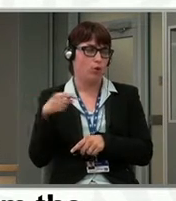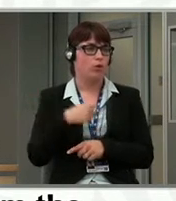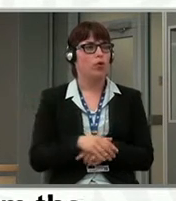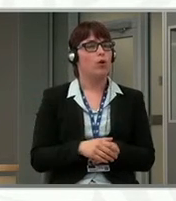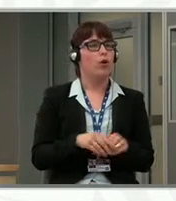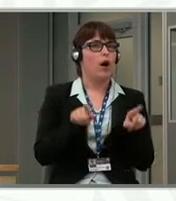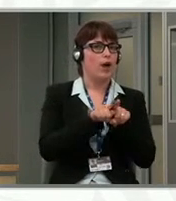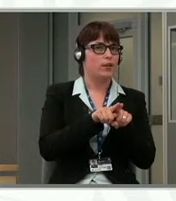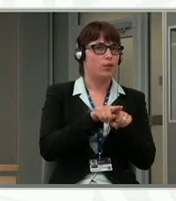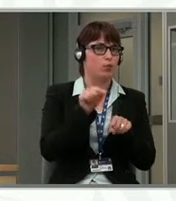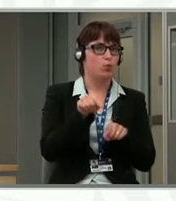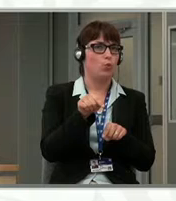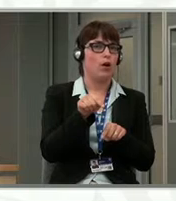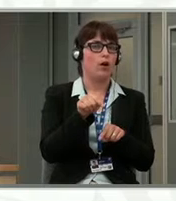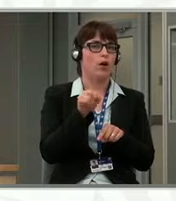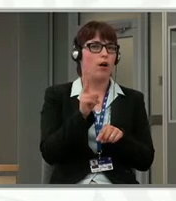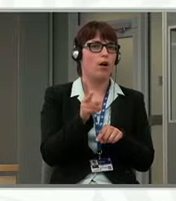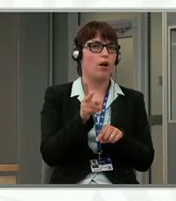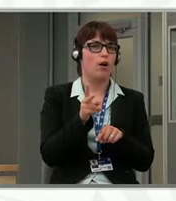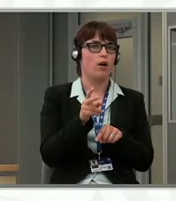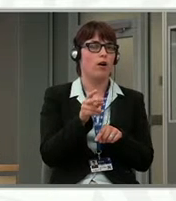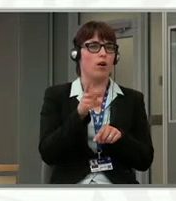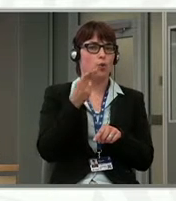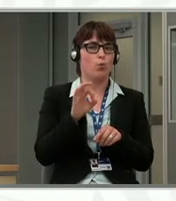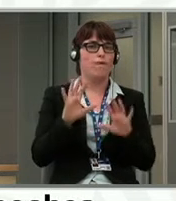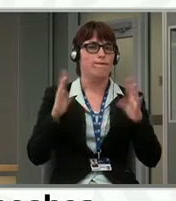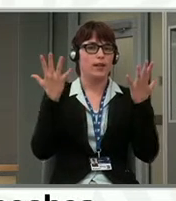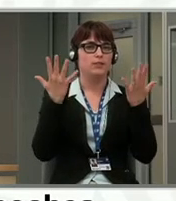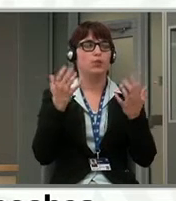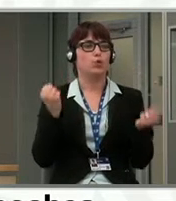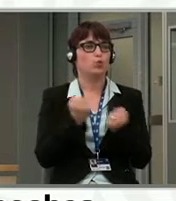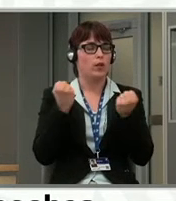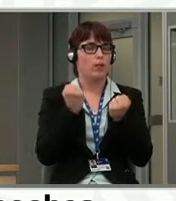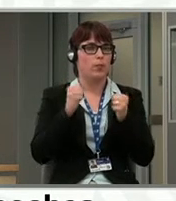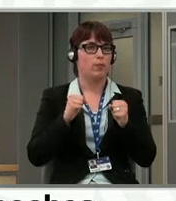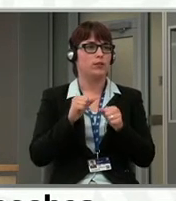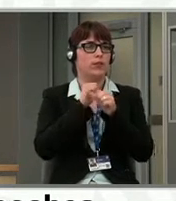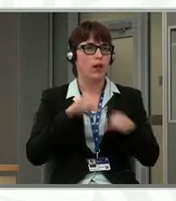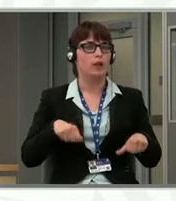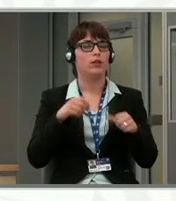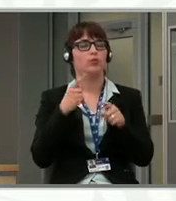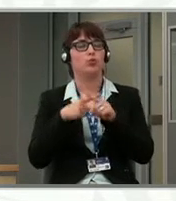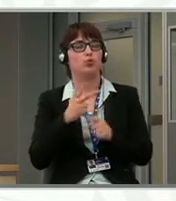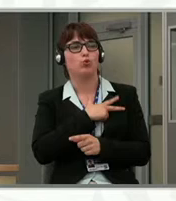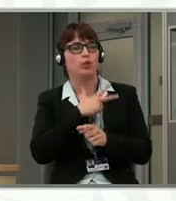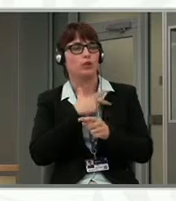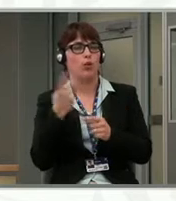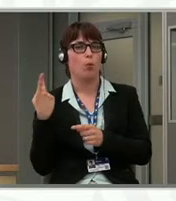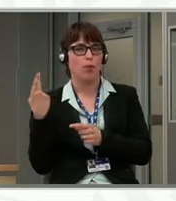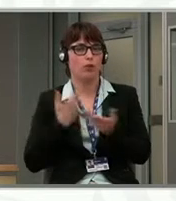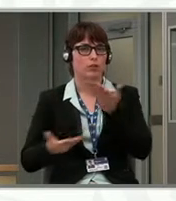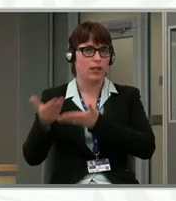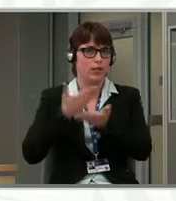stressed throughout the speeches of various speakers, as well as how to,